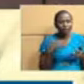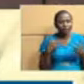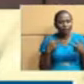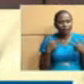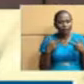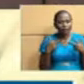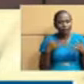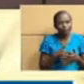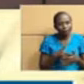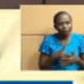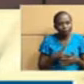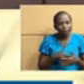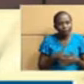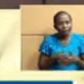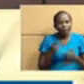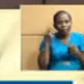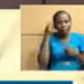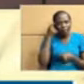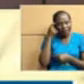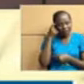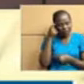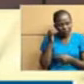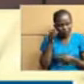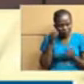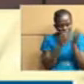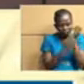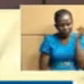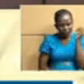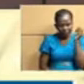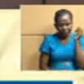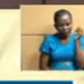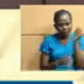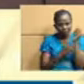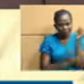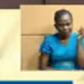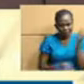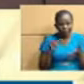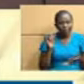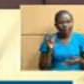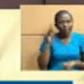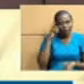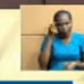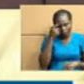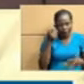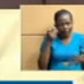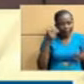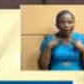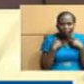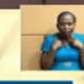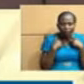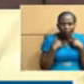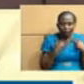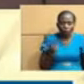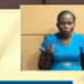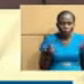in a mindset of poverty that government is stuck in, especially